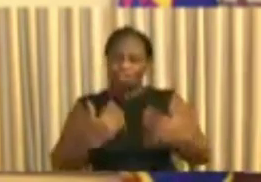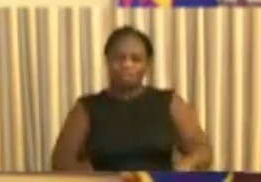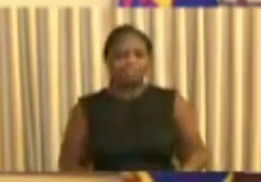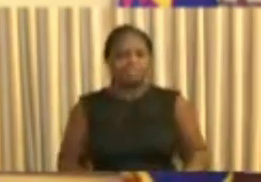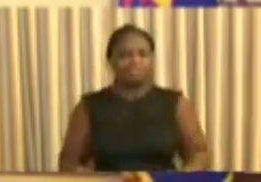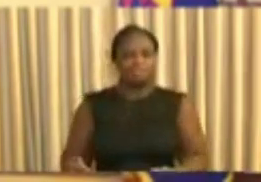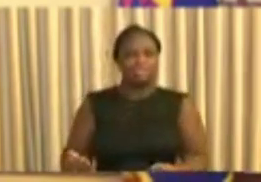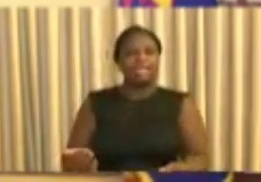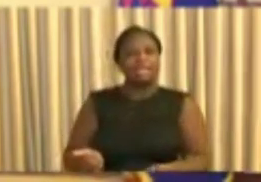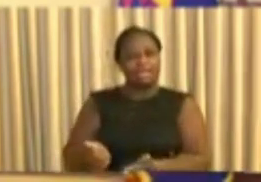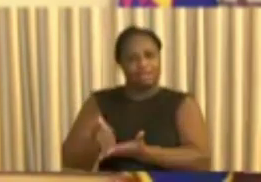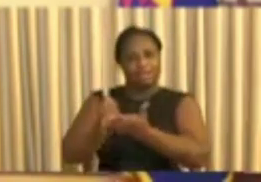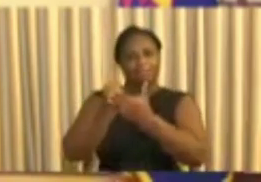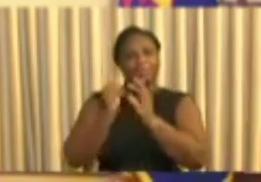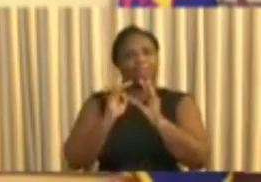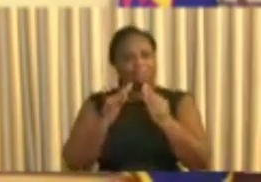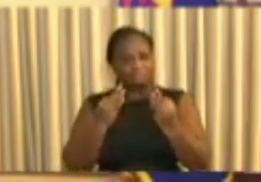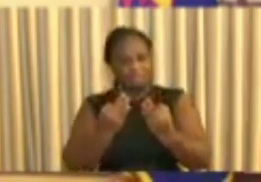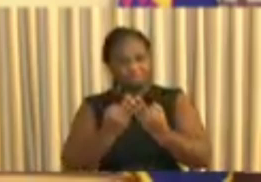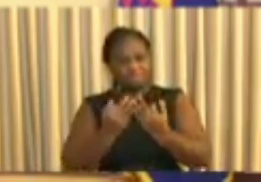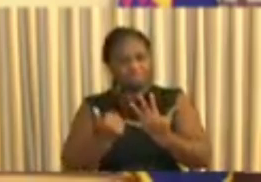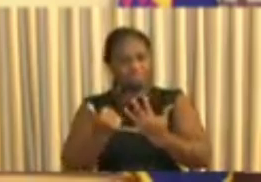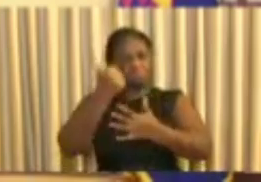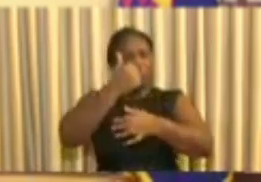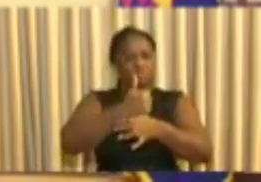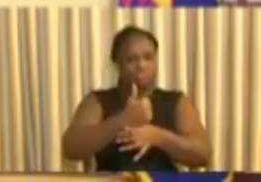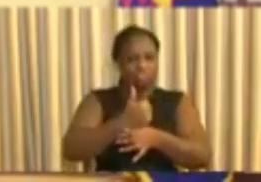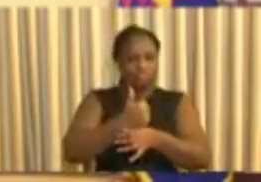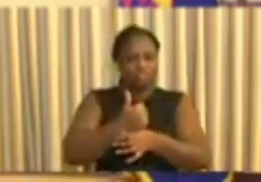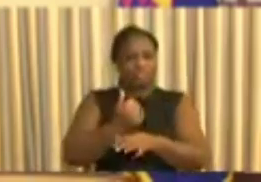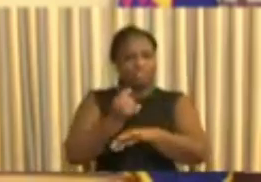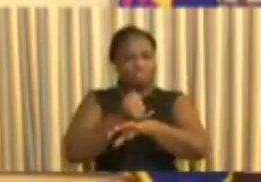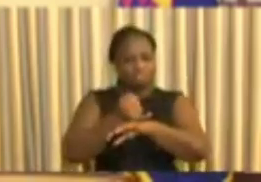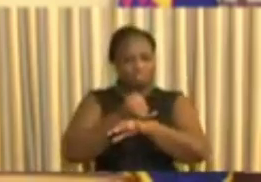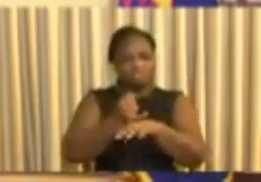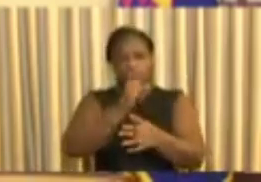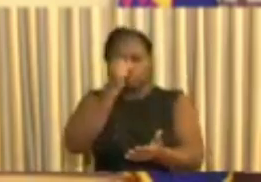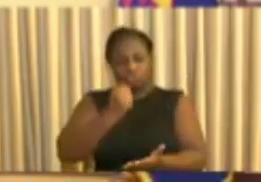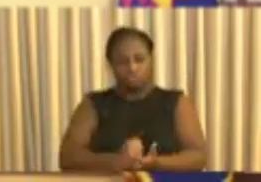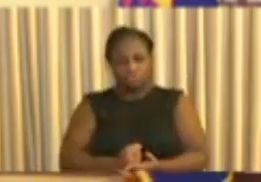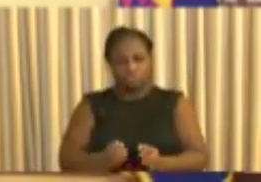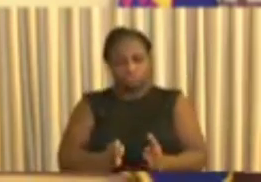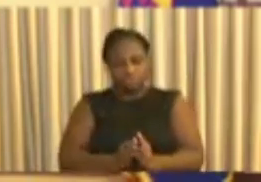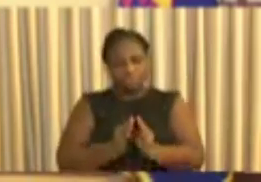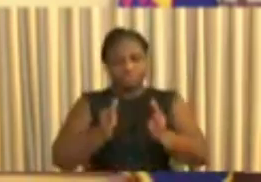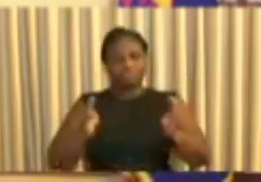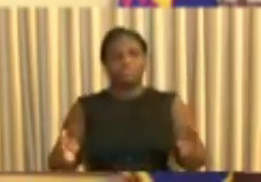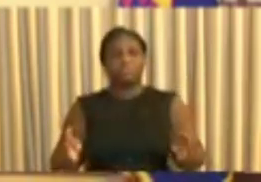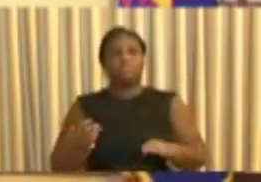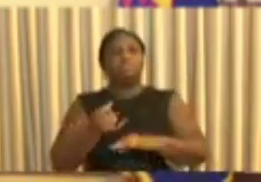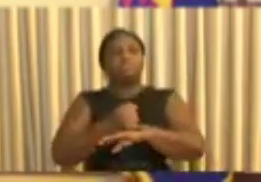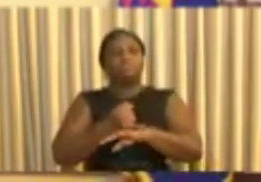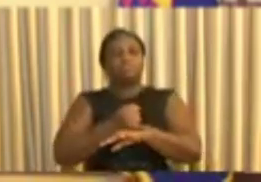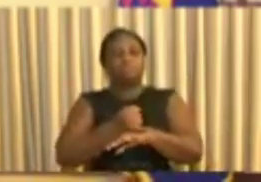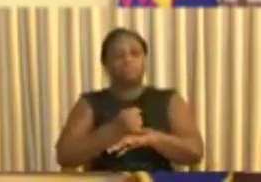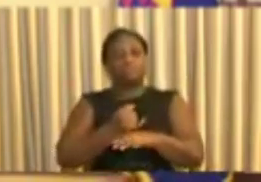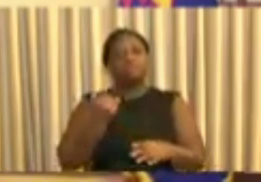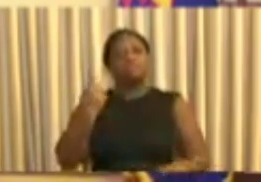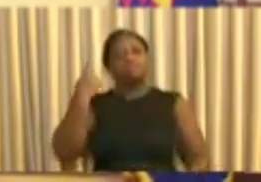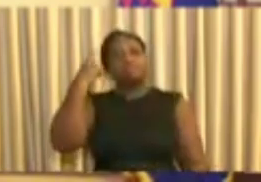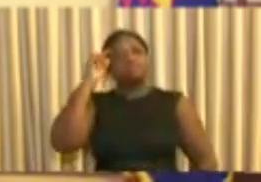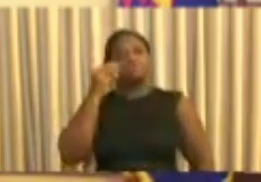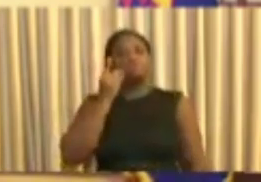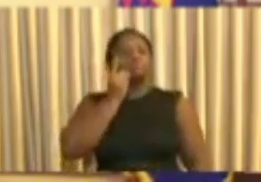source additional funding for promotion of industries to shore up and expand industrial output for